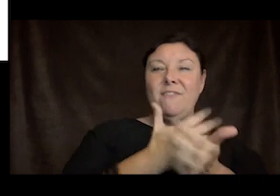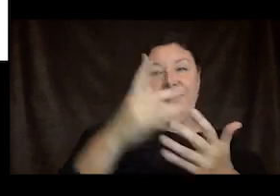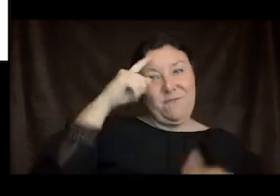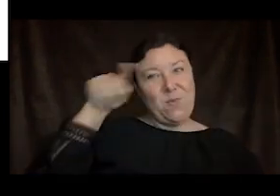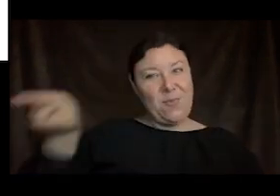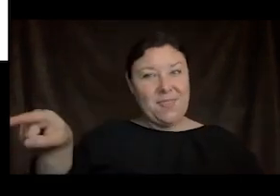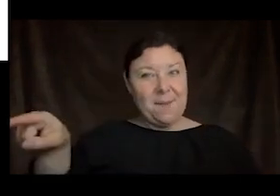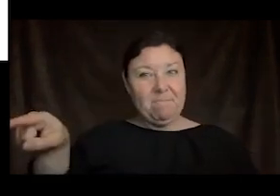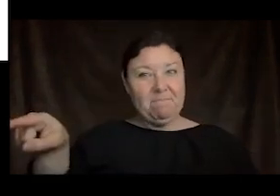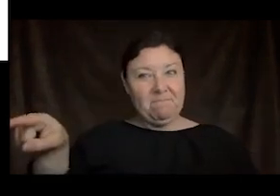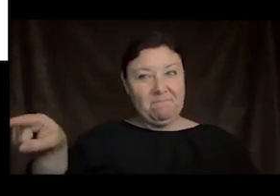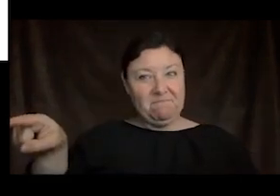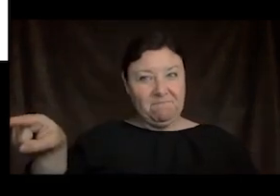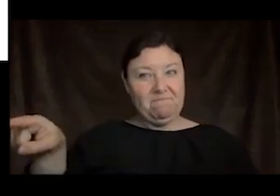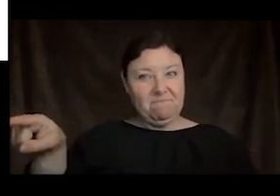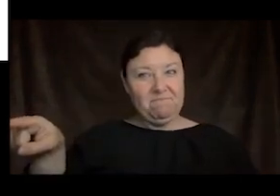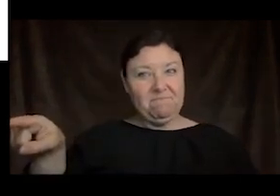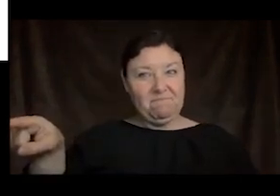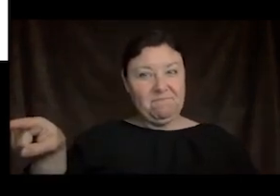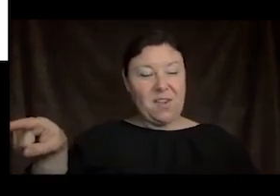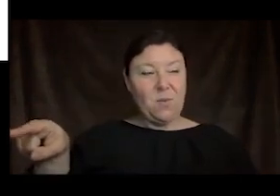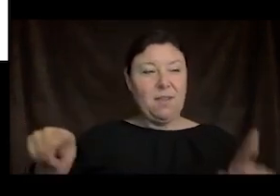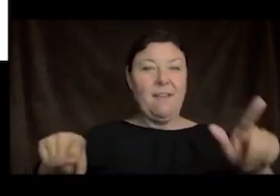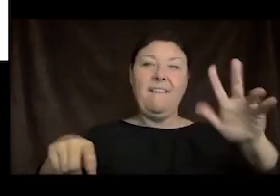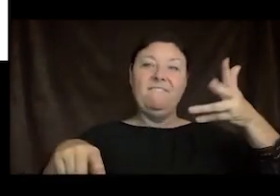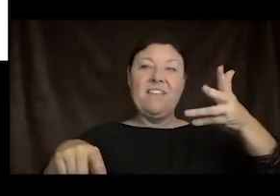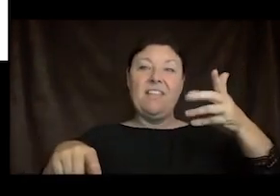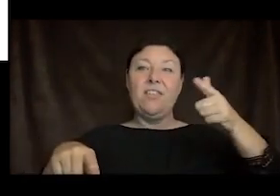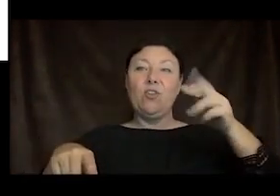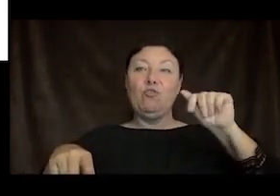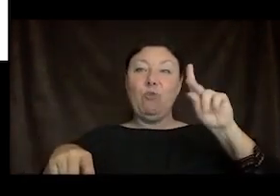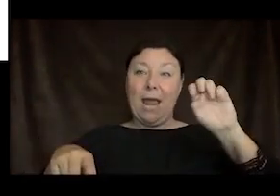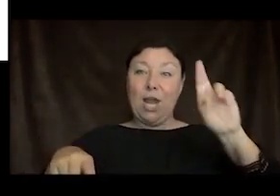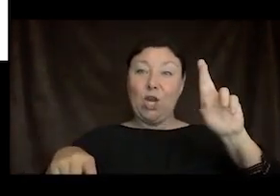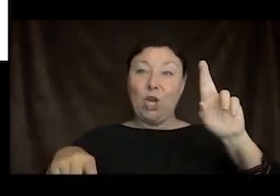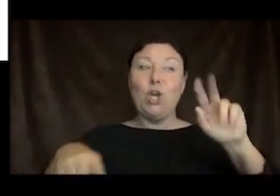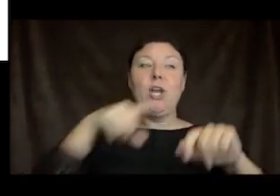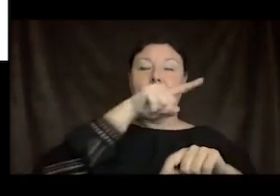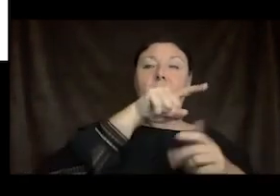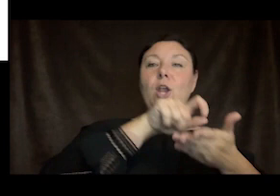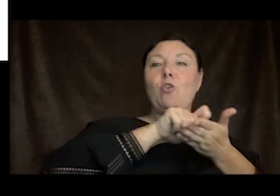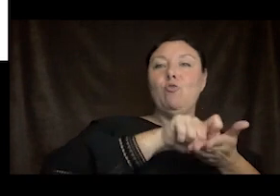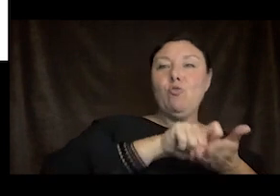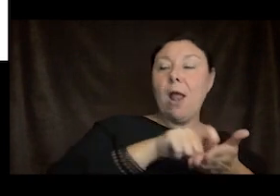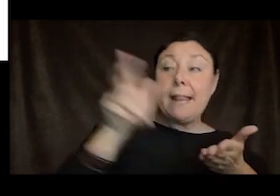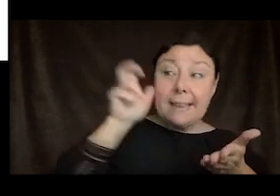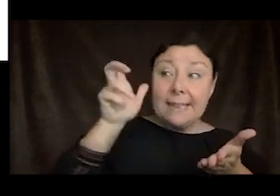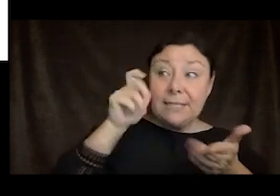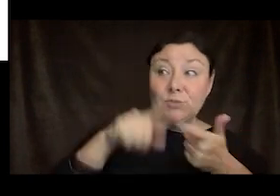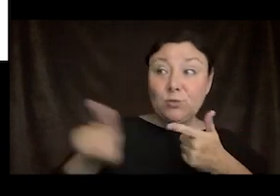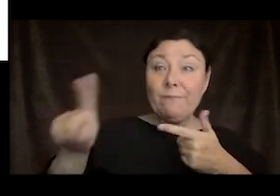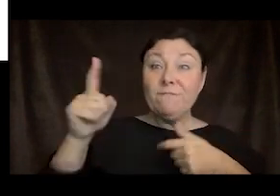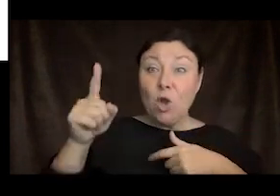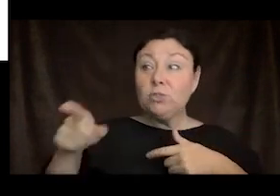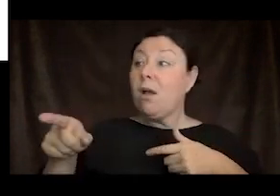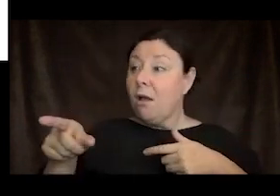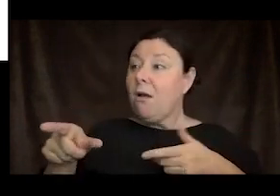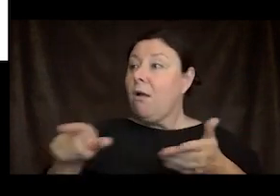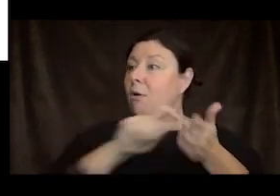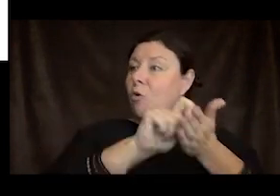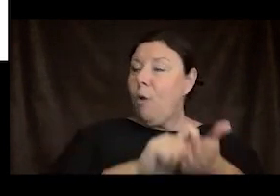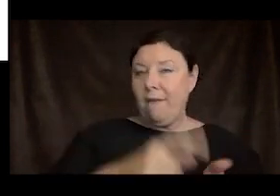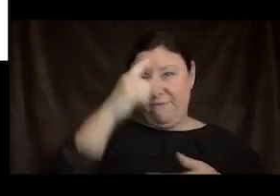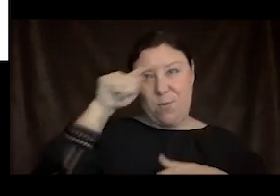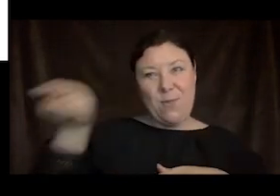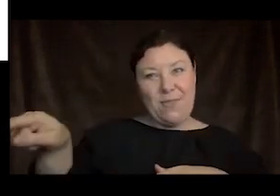not acting as a scribe themselves, they were able to critically think about the issue and be engaged in some